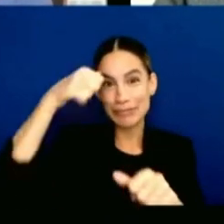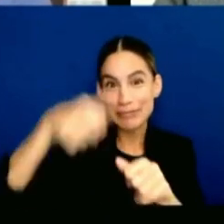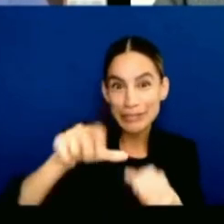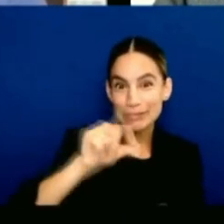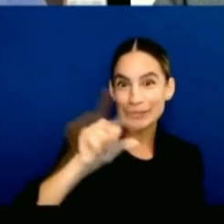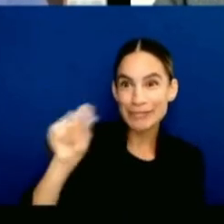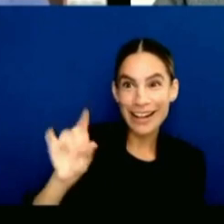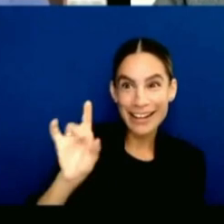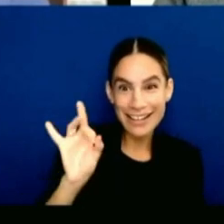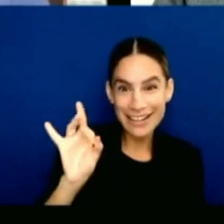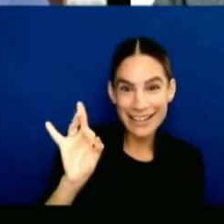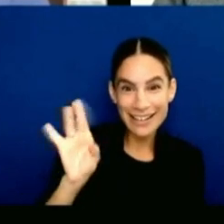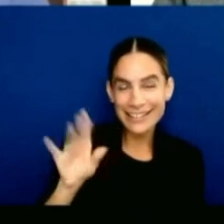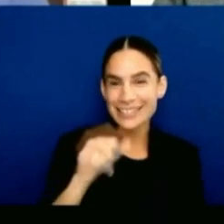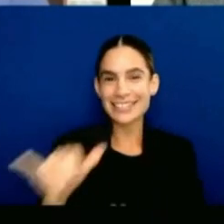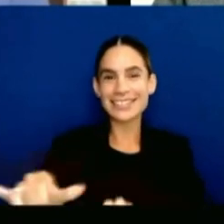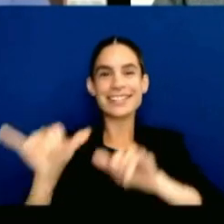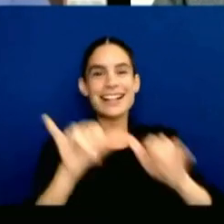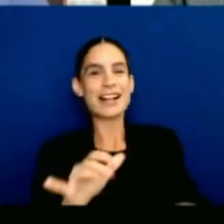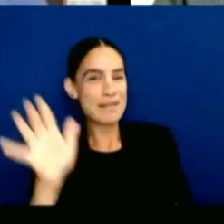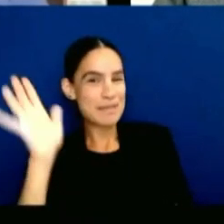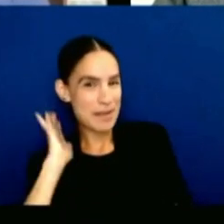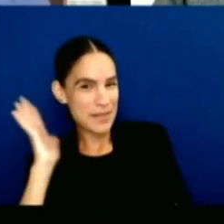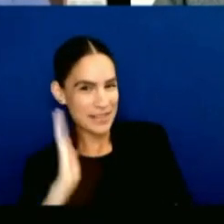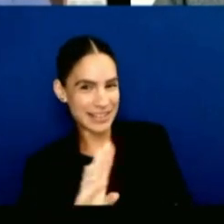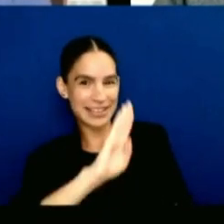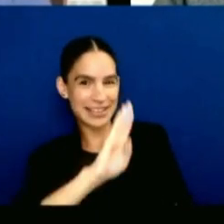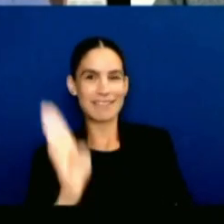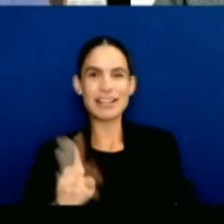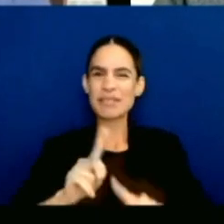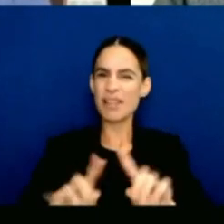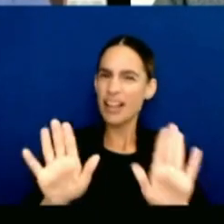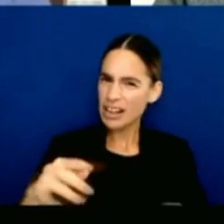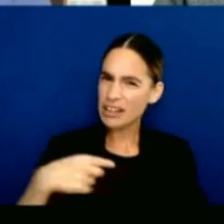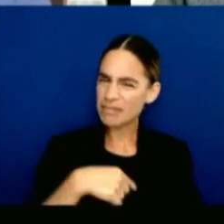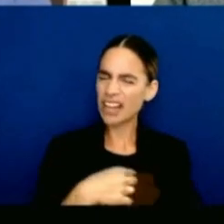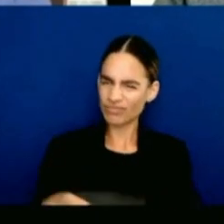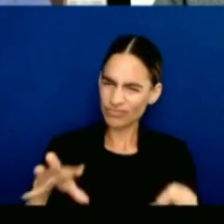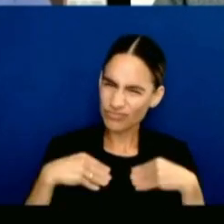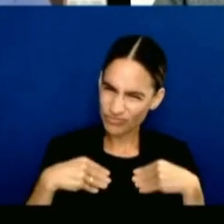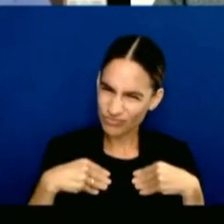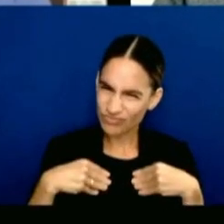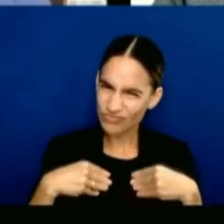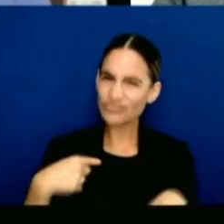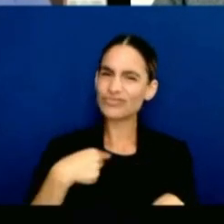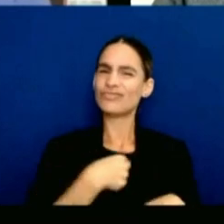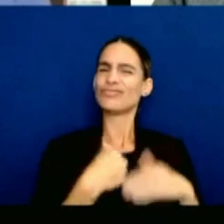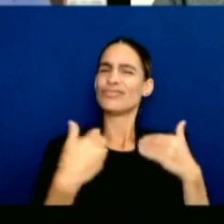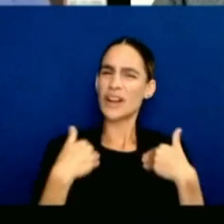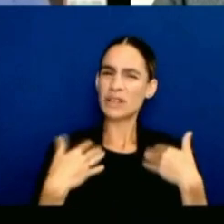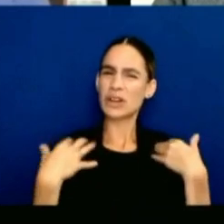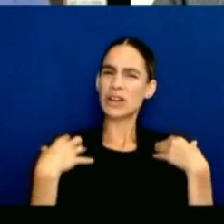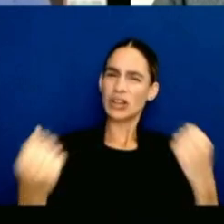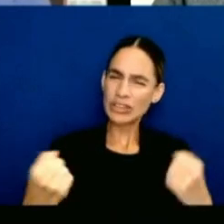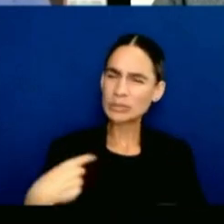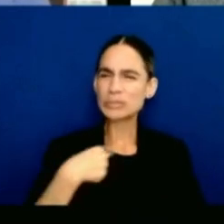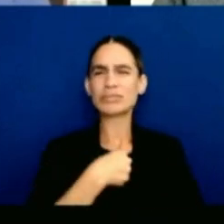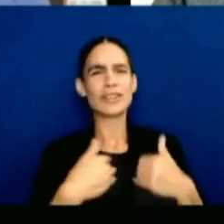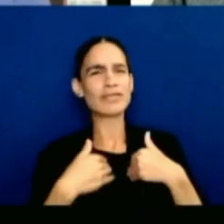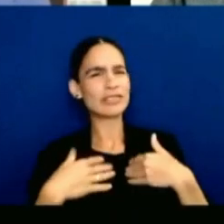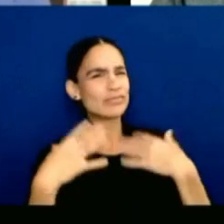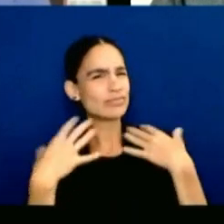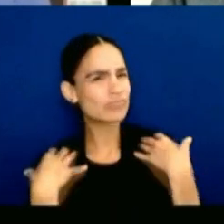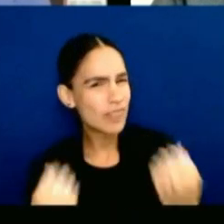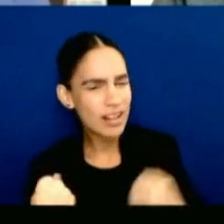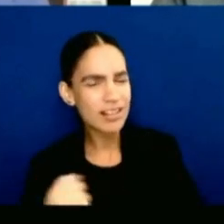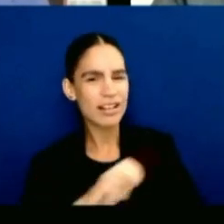before, but we're up to it. We have the courage, the strength, the vision, and the energy to make it happen, and the hope. So thanks, Tony. It was